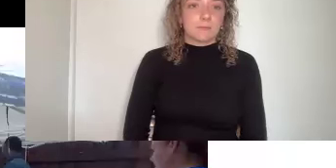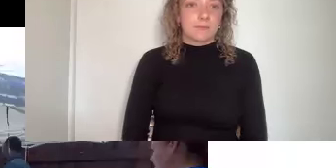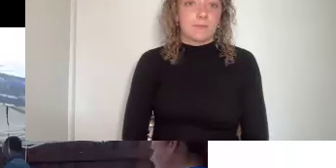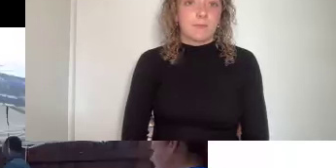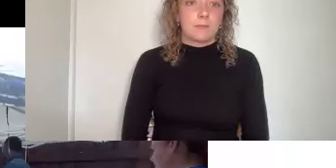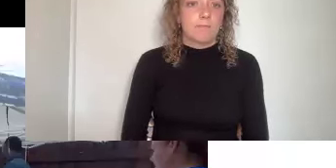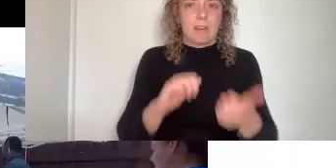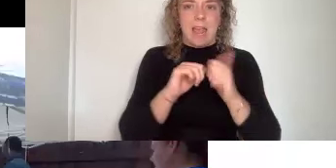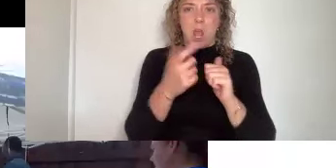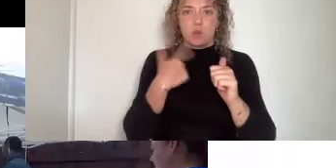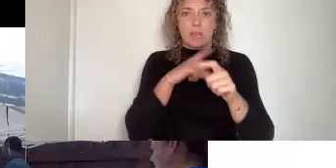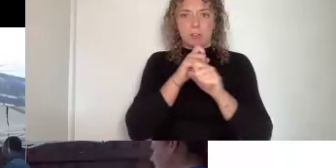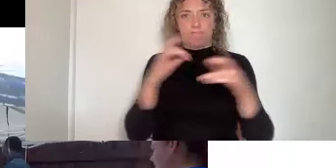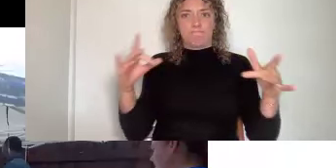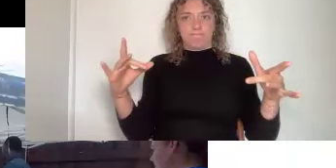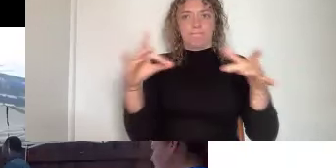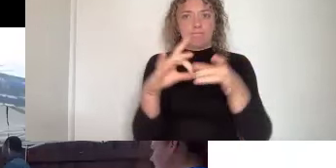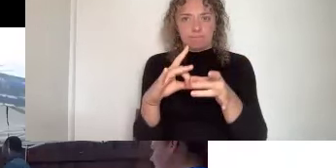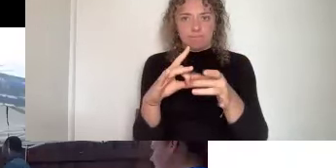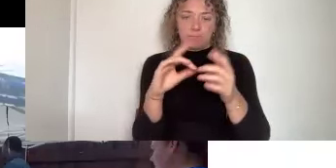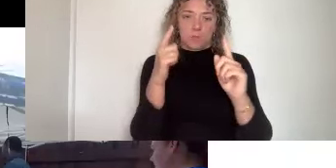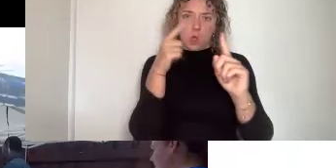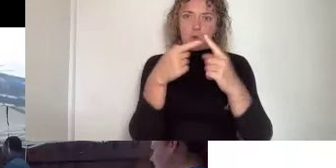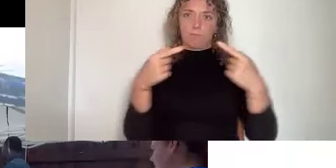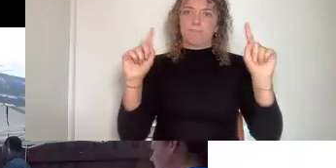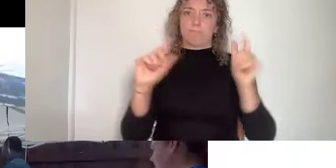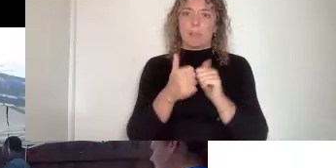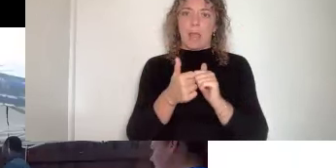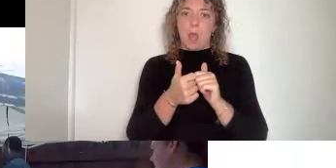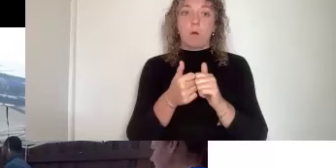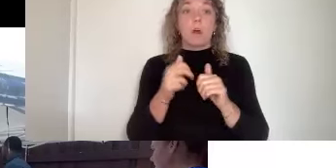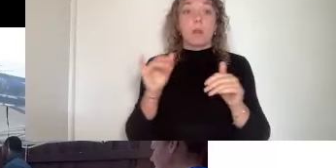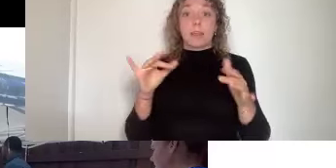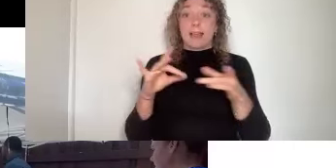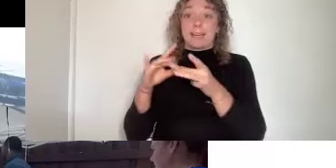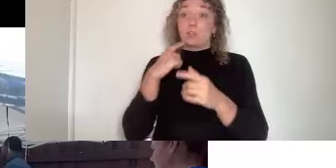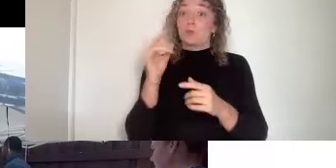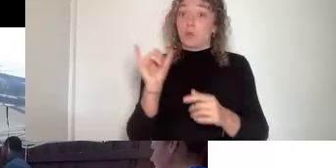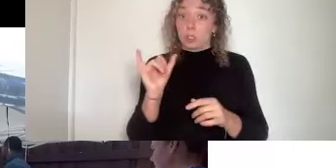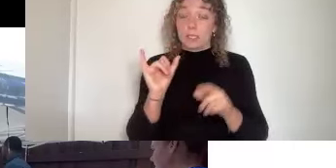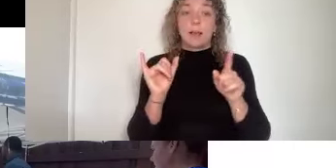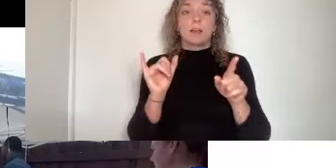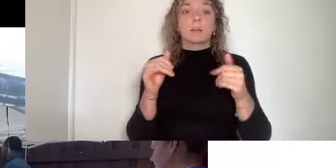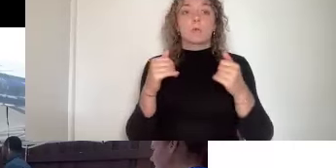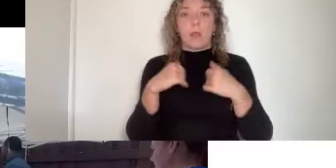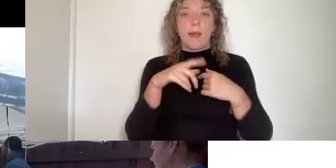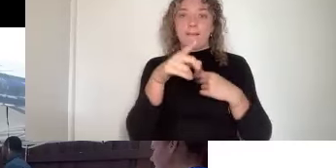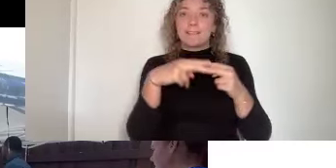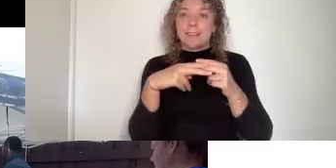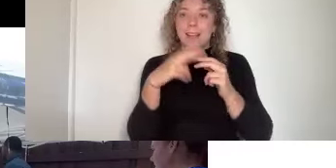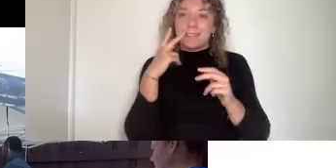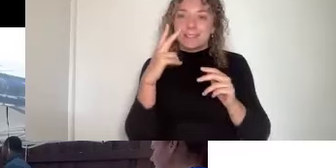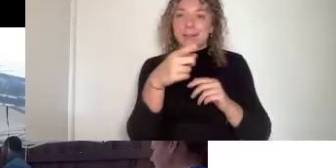So how do we actually make that connection, right? How do we meet these goals? What that connection actually looks like is what we have on this slide